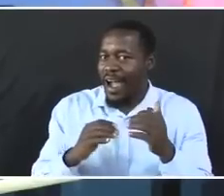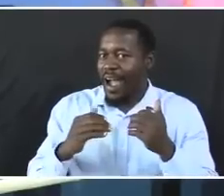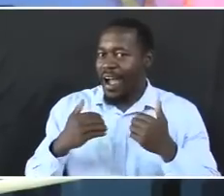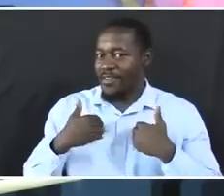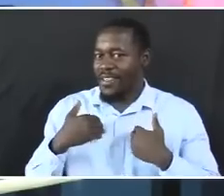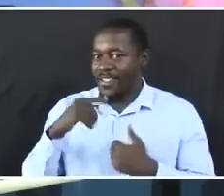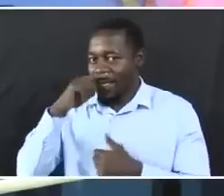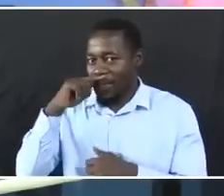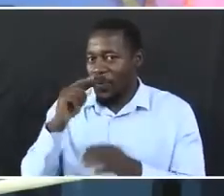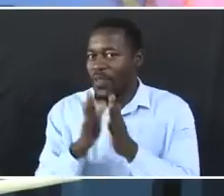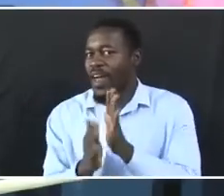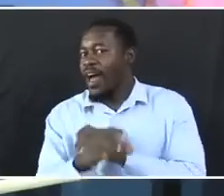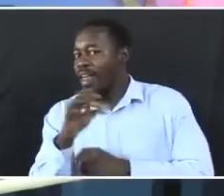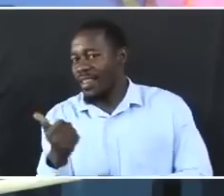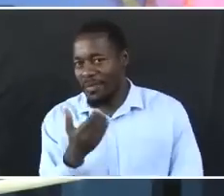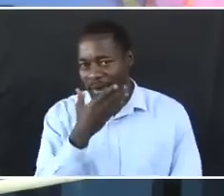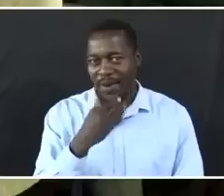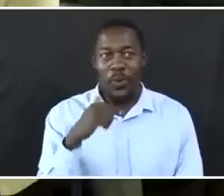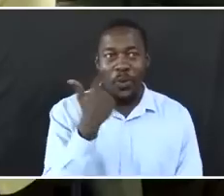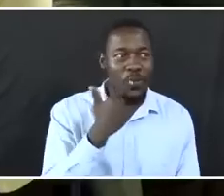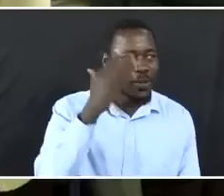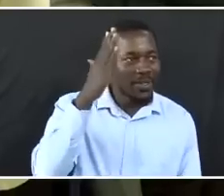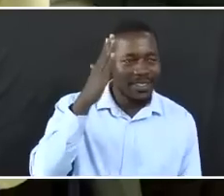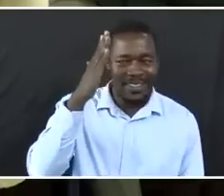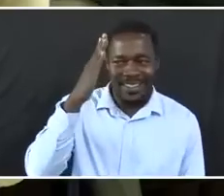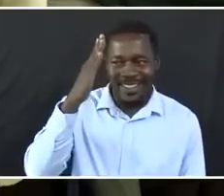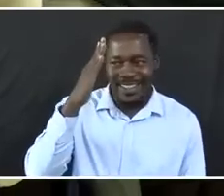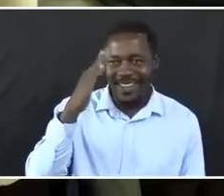Yes, I'm waiting.